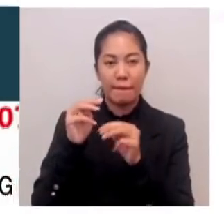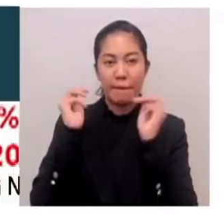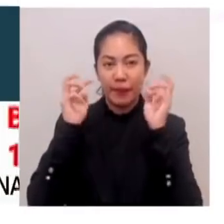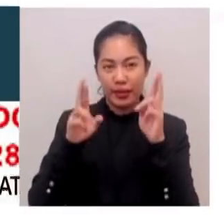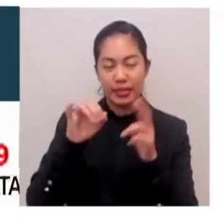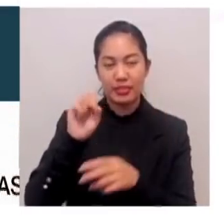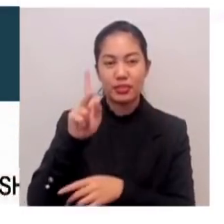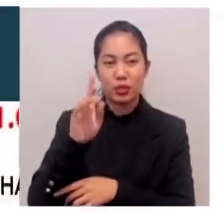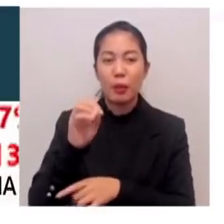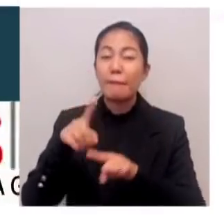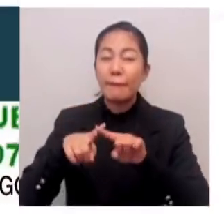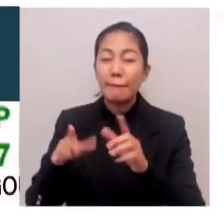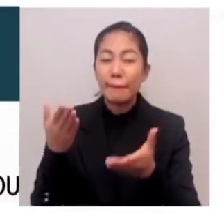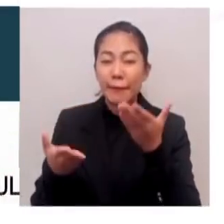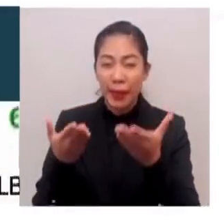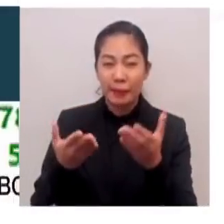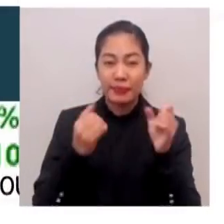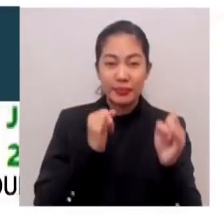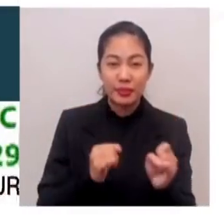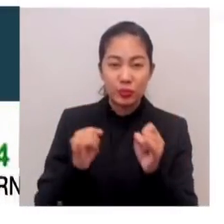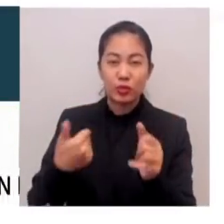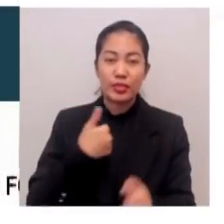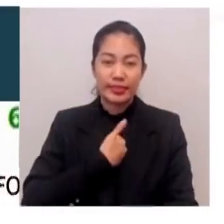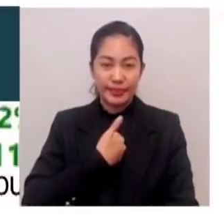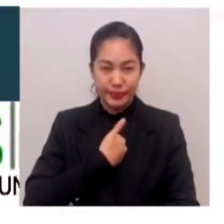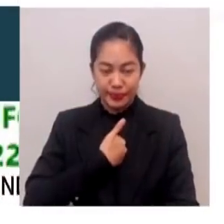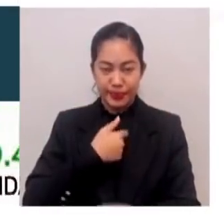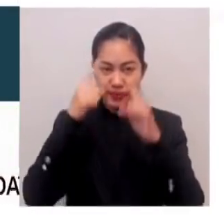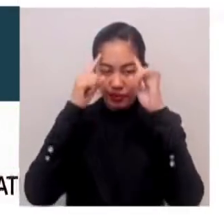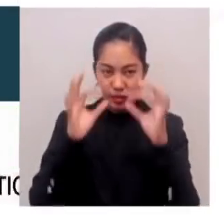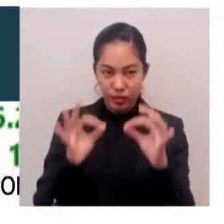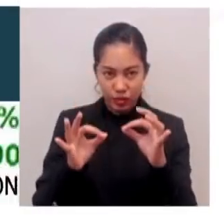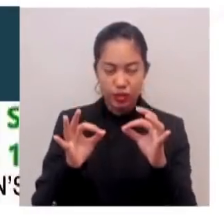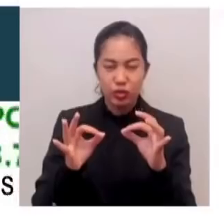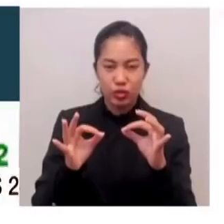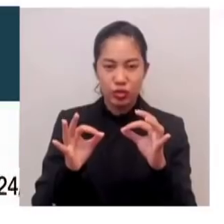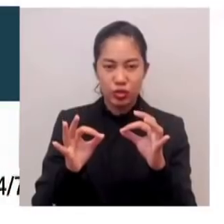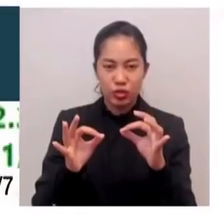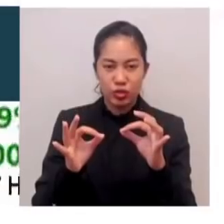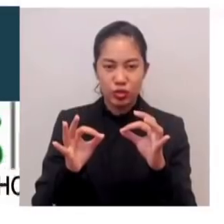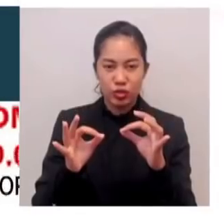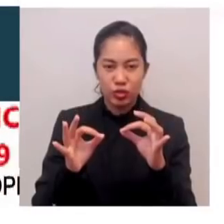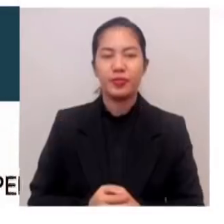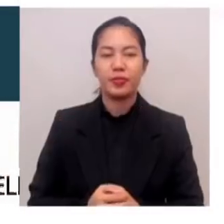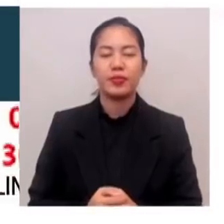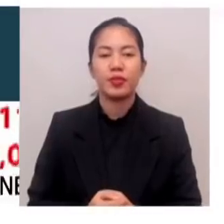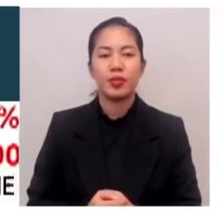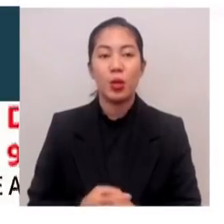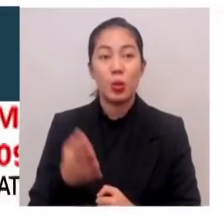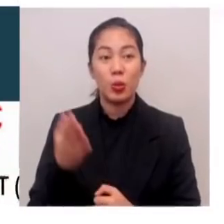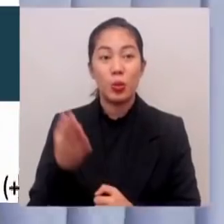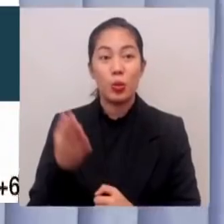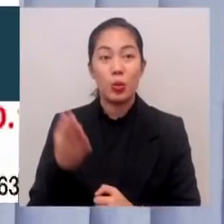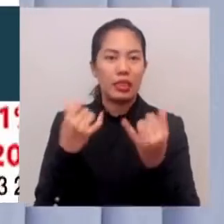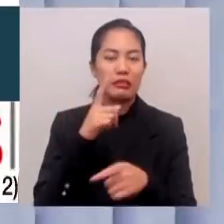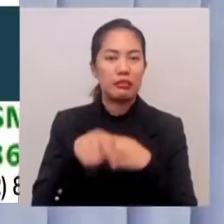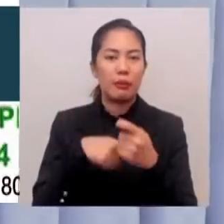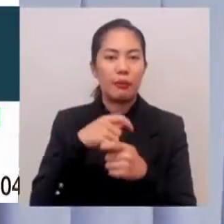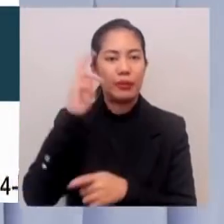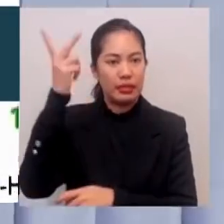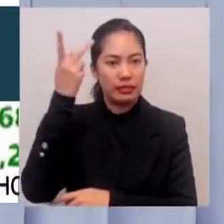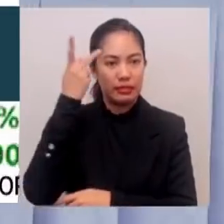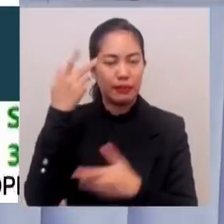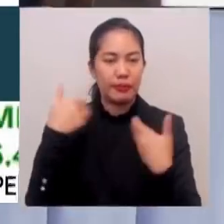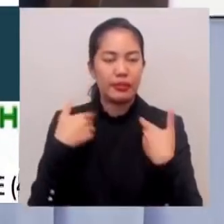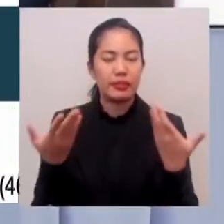individual decision of the candidate. Alam mo kasi, Carmina, as you know, the kind of politics that we have is, you know,